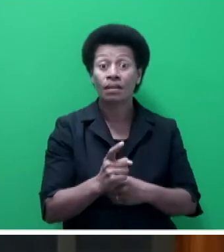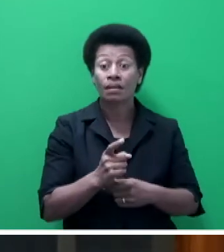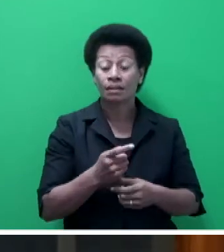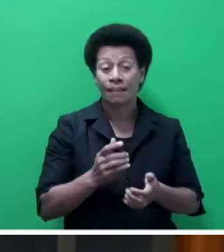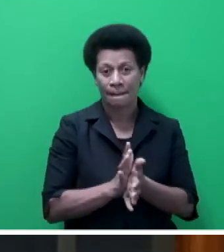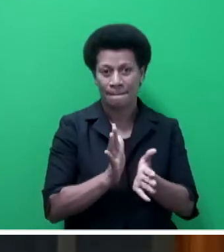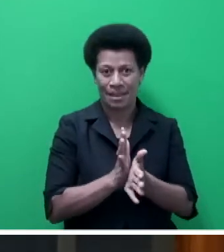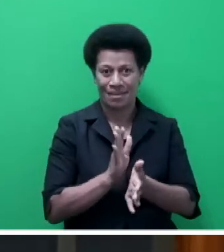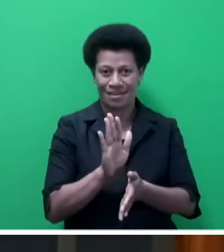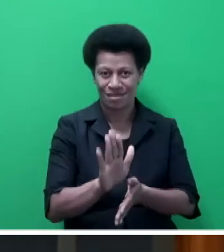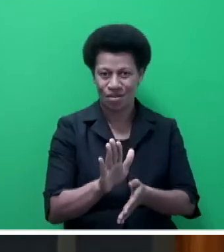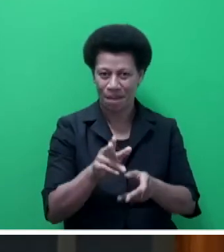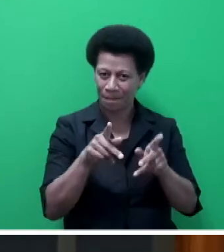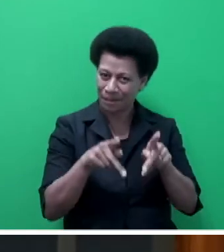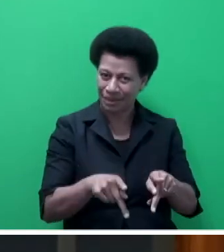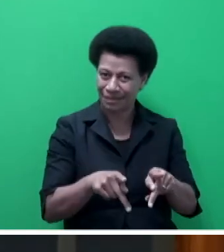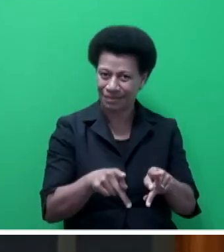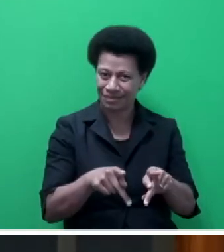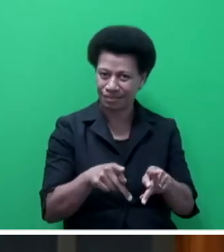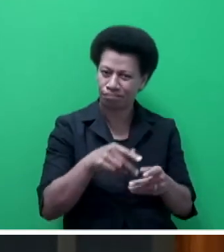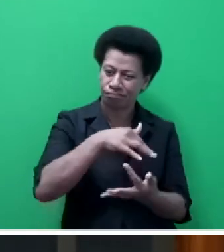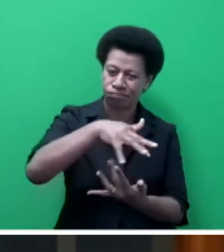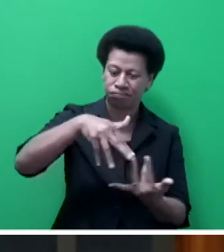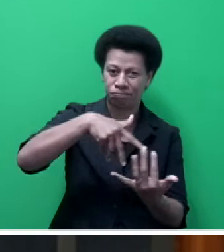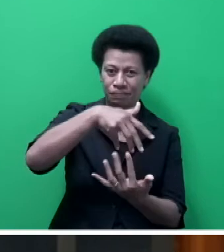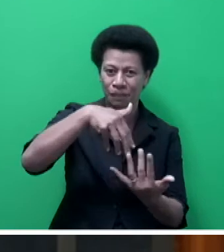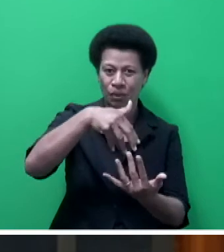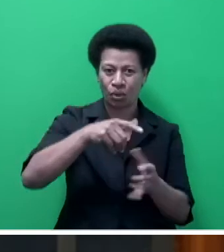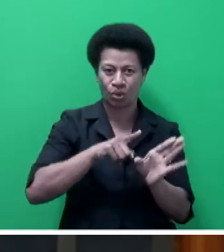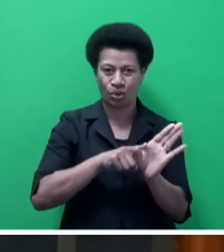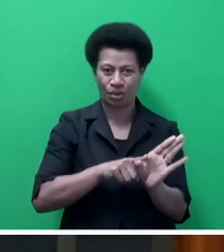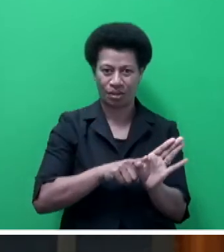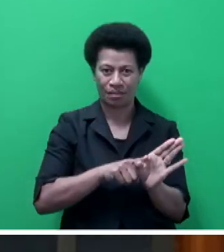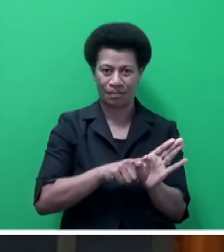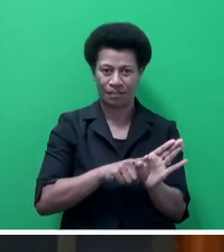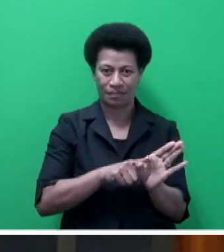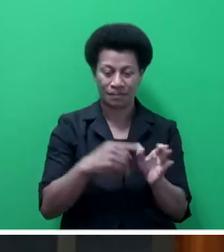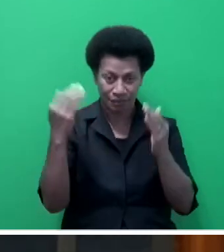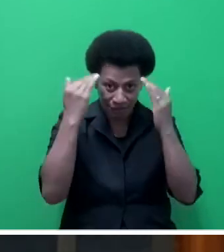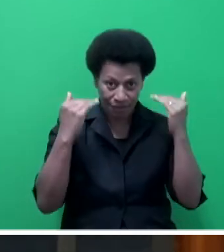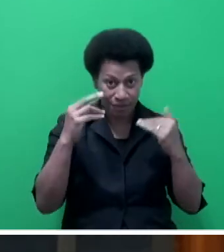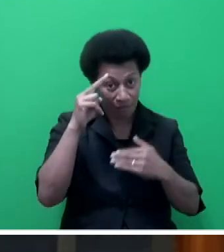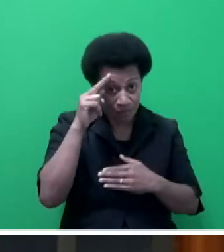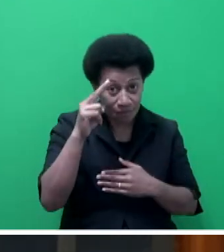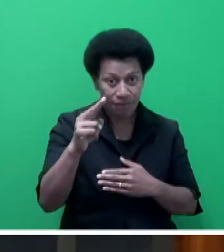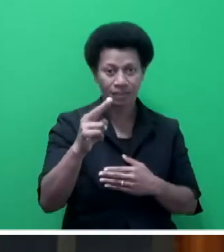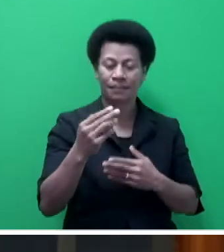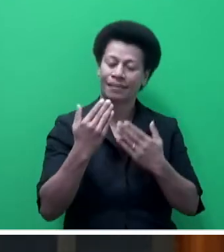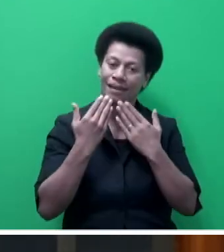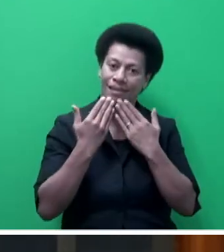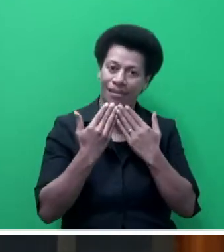well, and I thank you. Mr. Speaker, say, I wish to thank the Honourable Prime